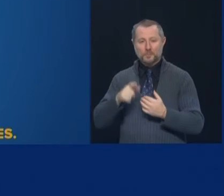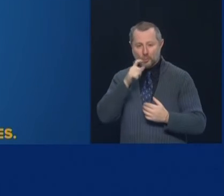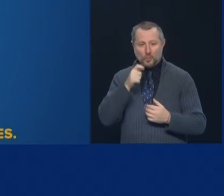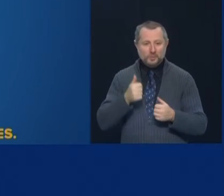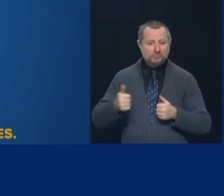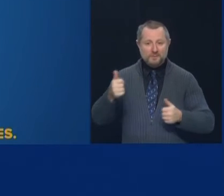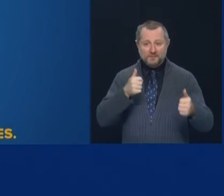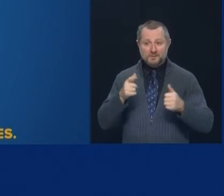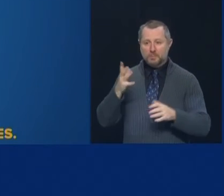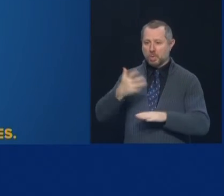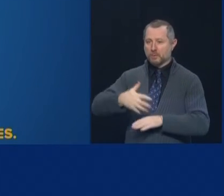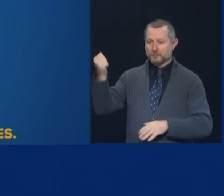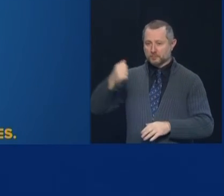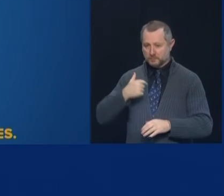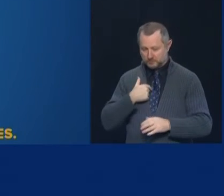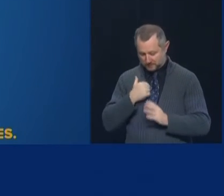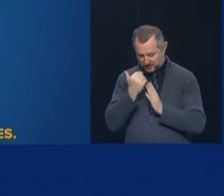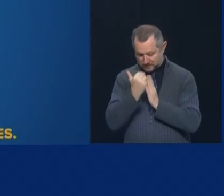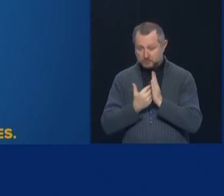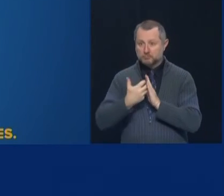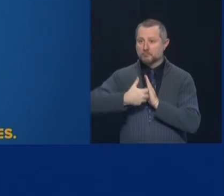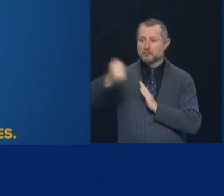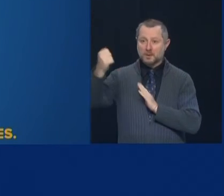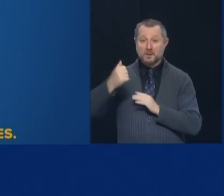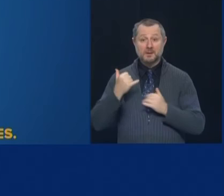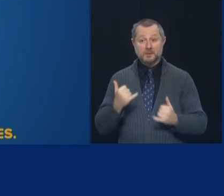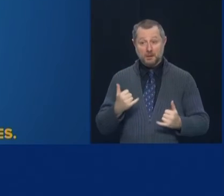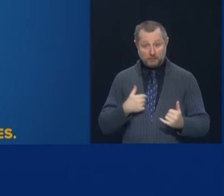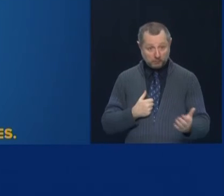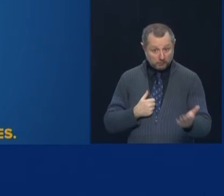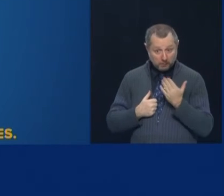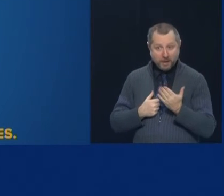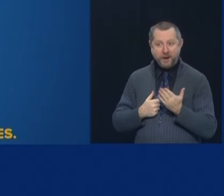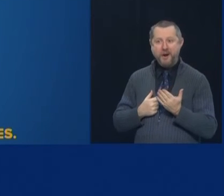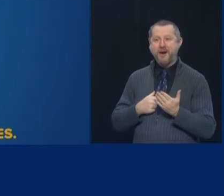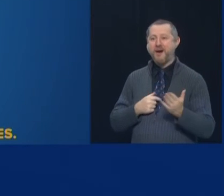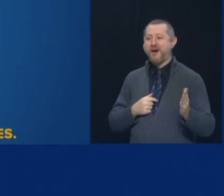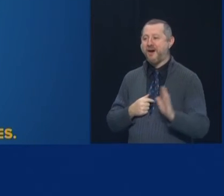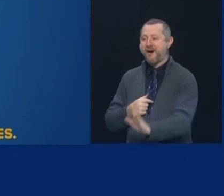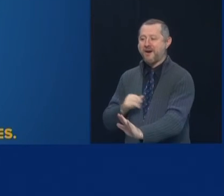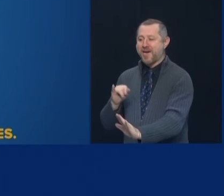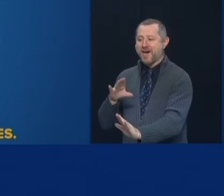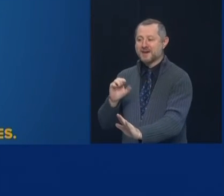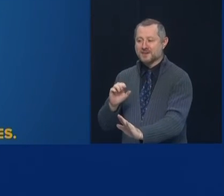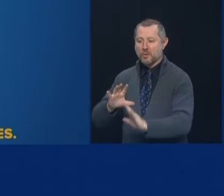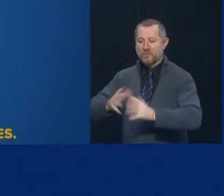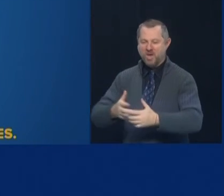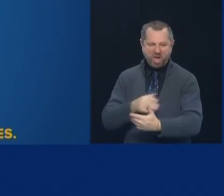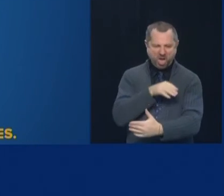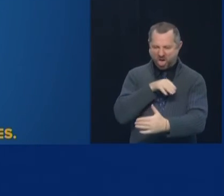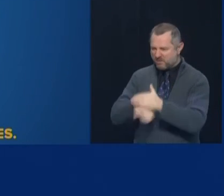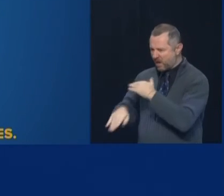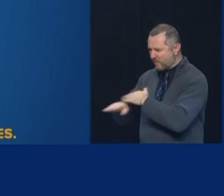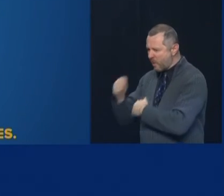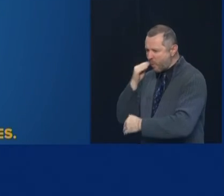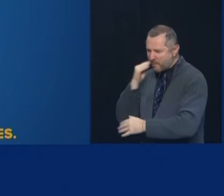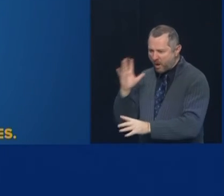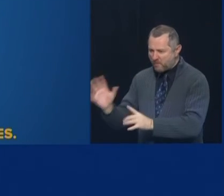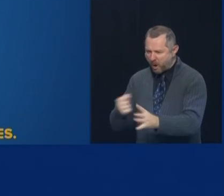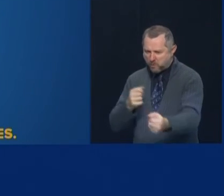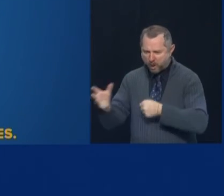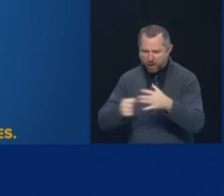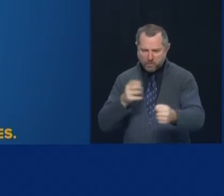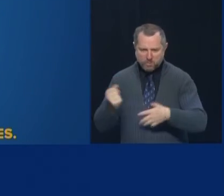list to have ICE use it for enforcement actions. And the